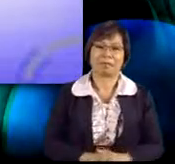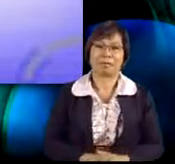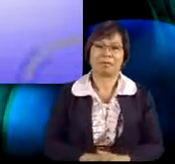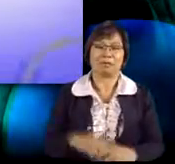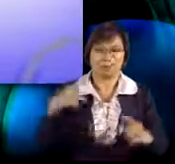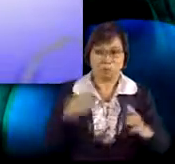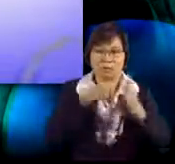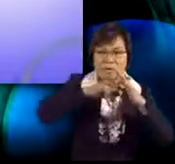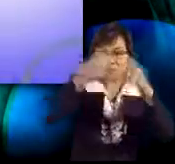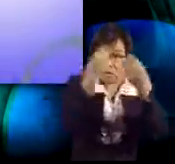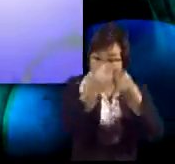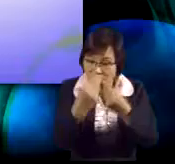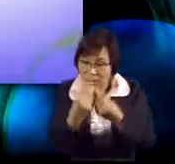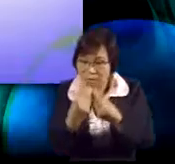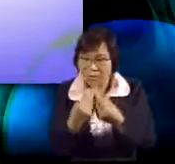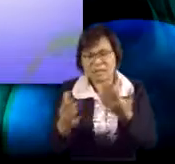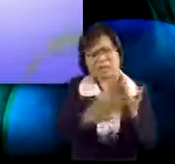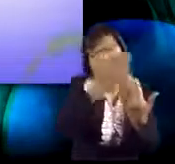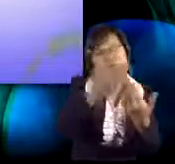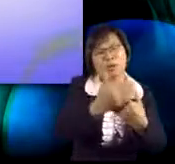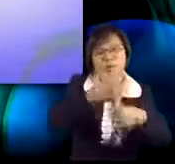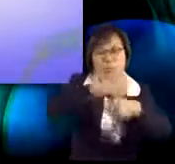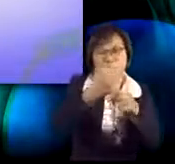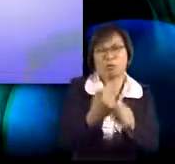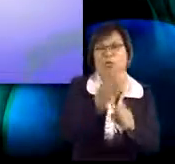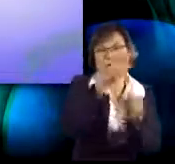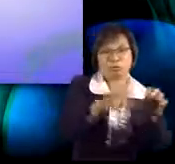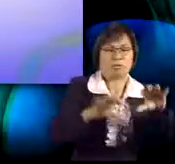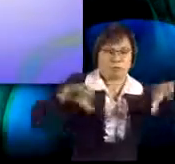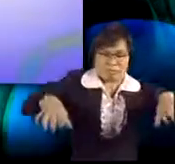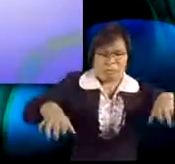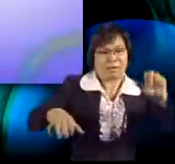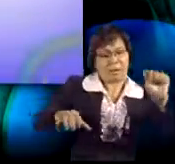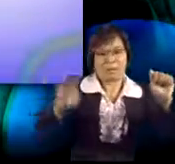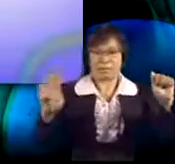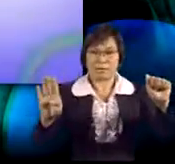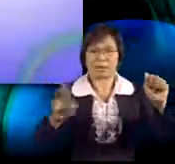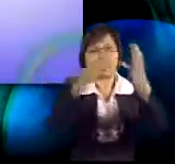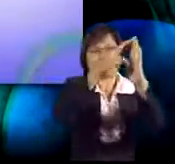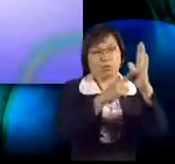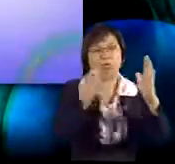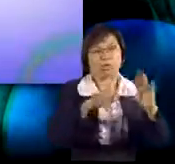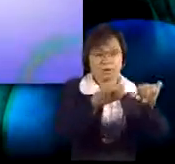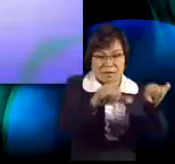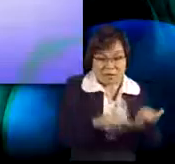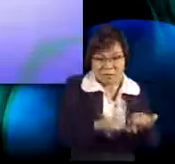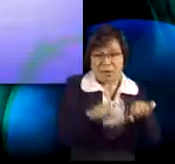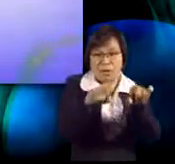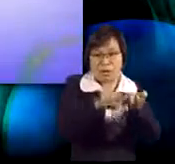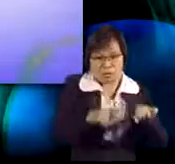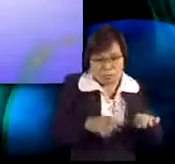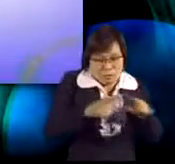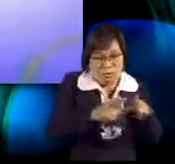We begin the calculation by simplifying it into 2 segments, A and B. The rule is area equals to